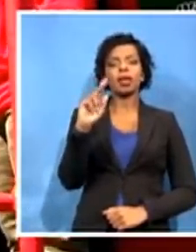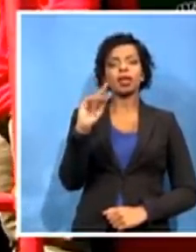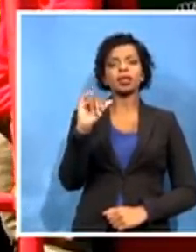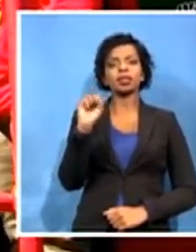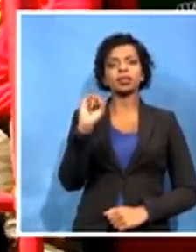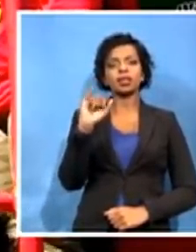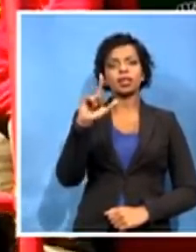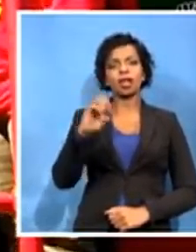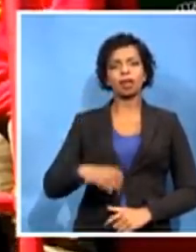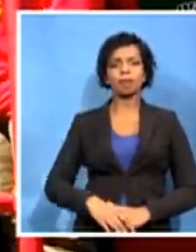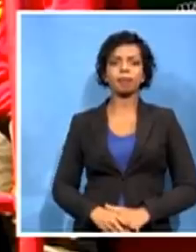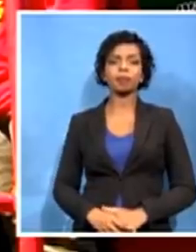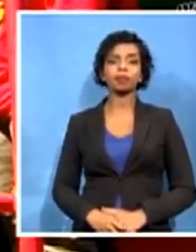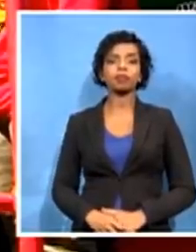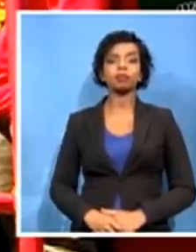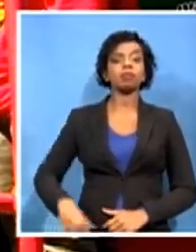Amanda!